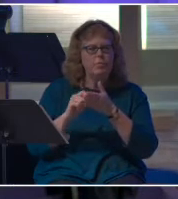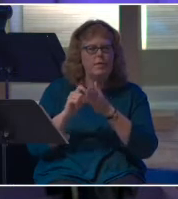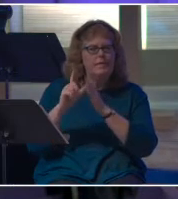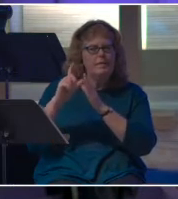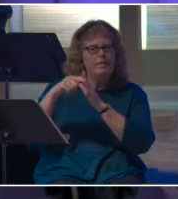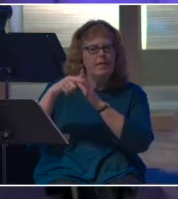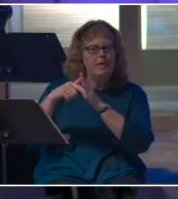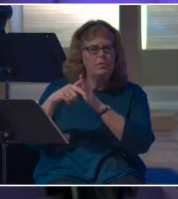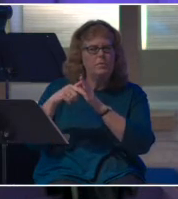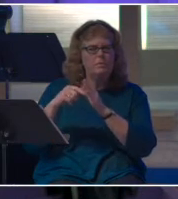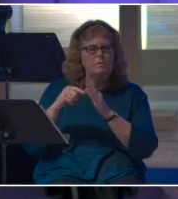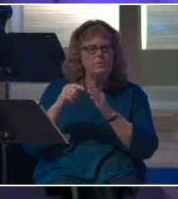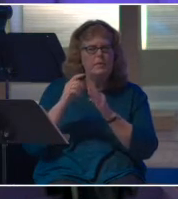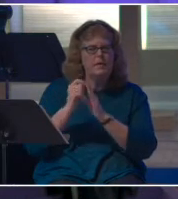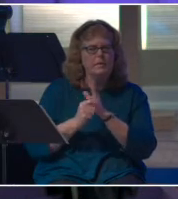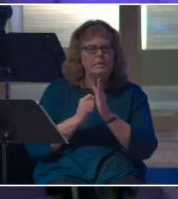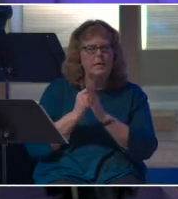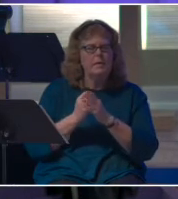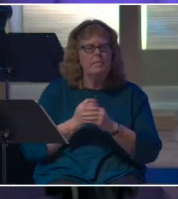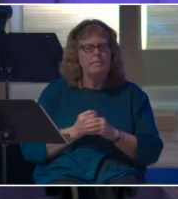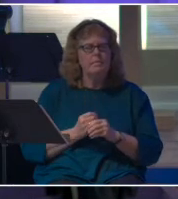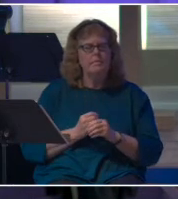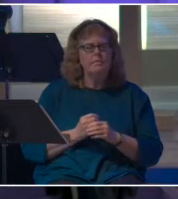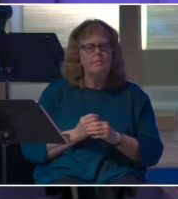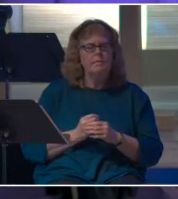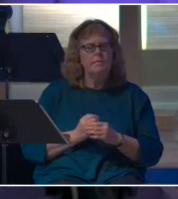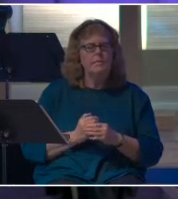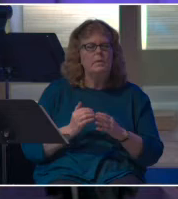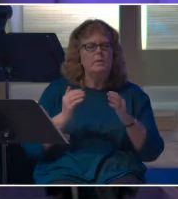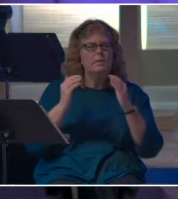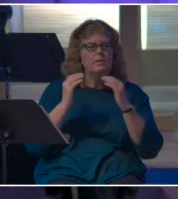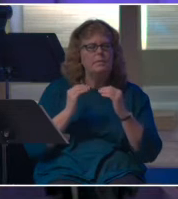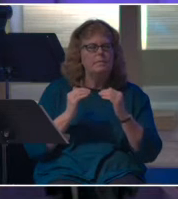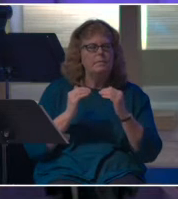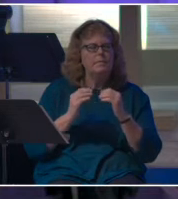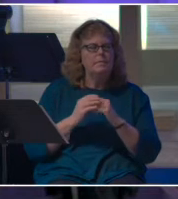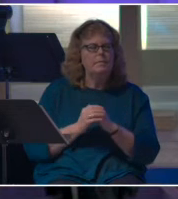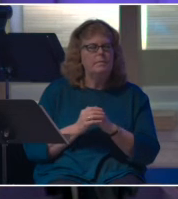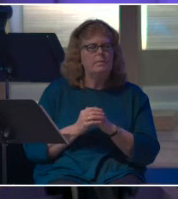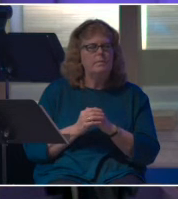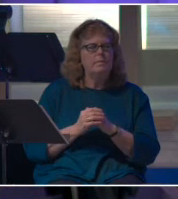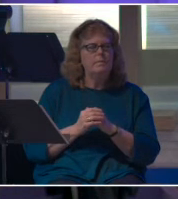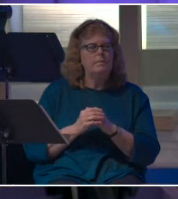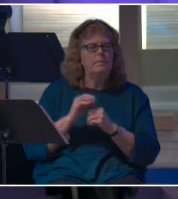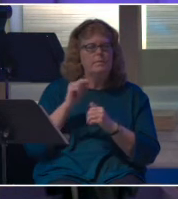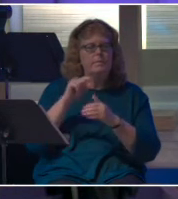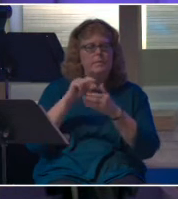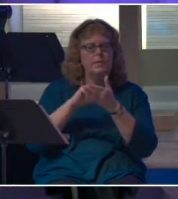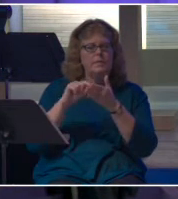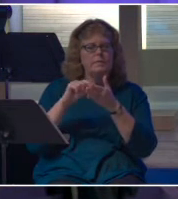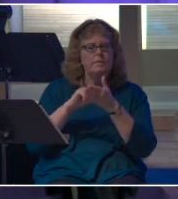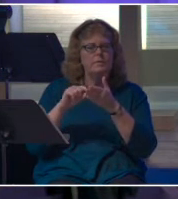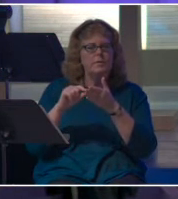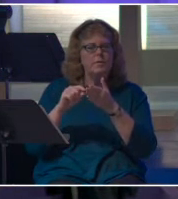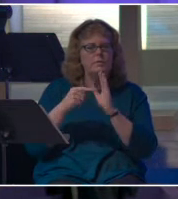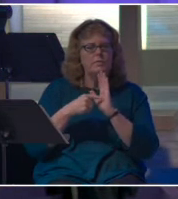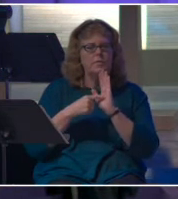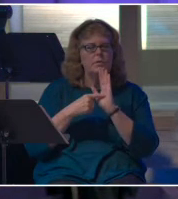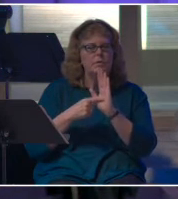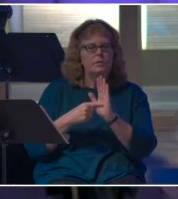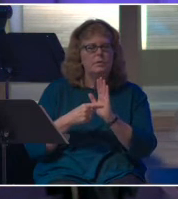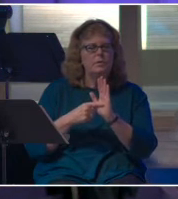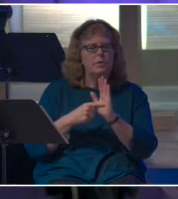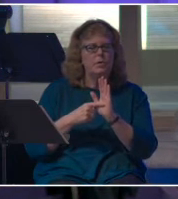later in this time. Now, next, this passage demonstrates